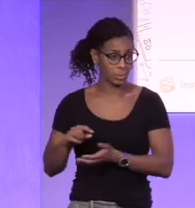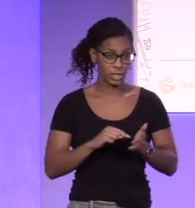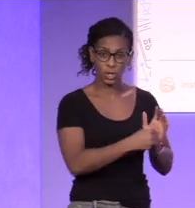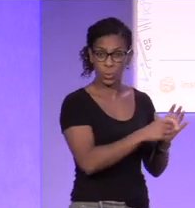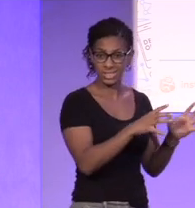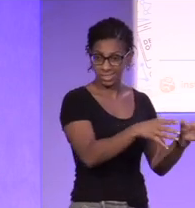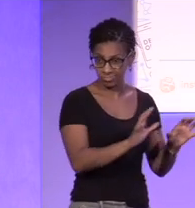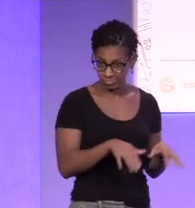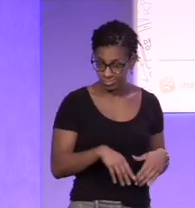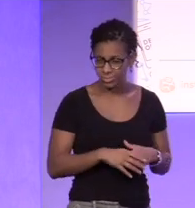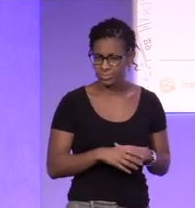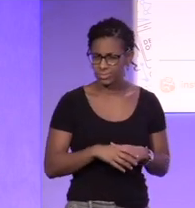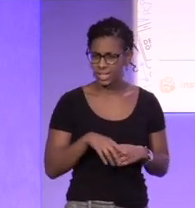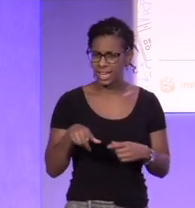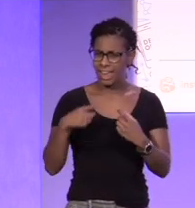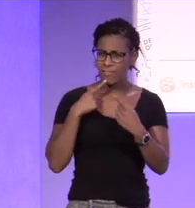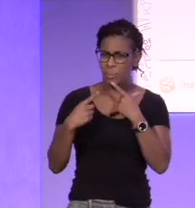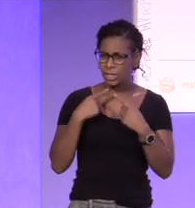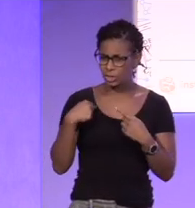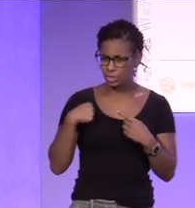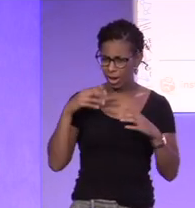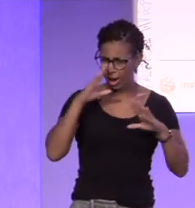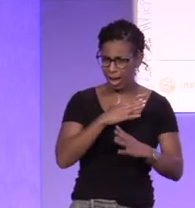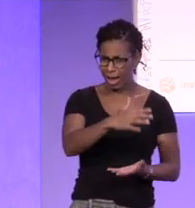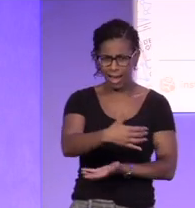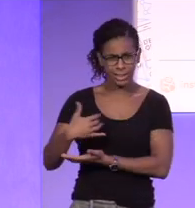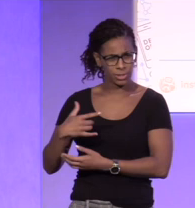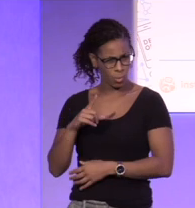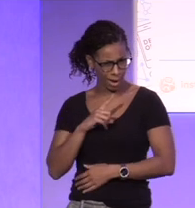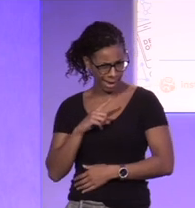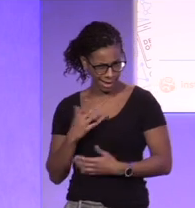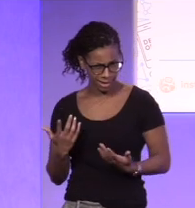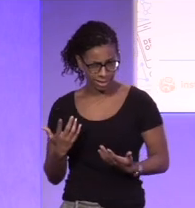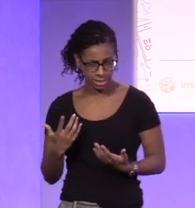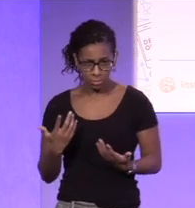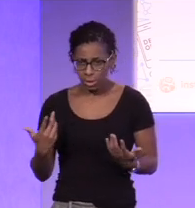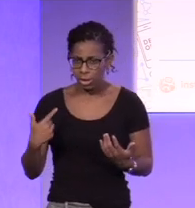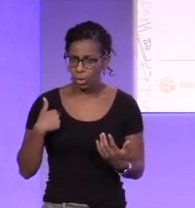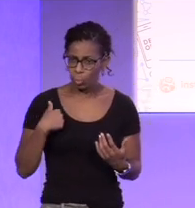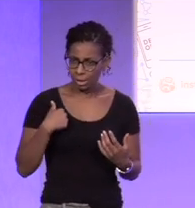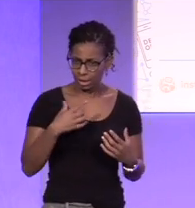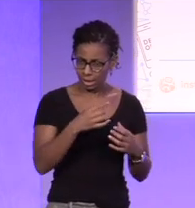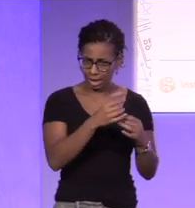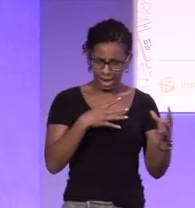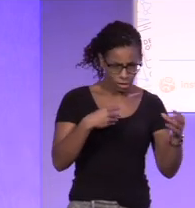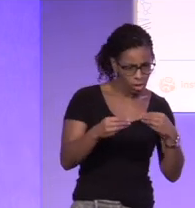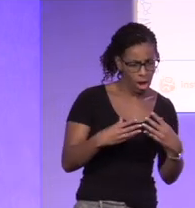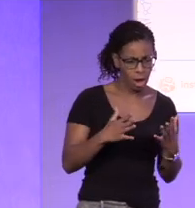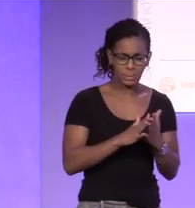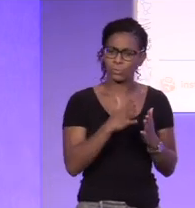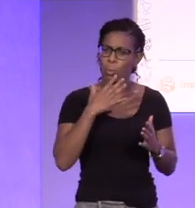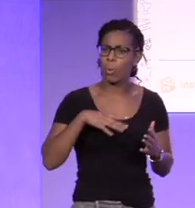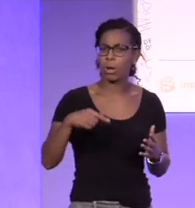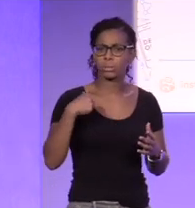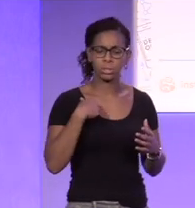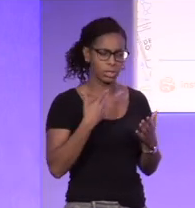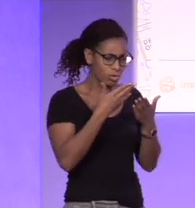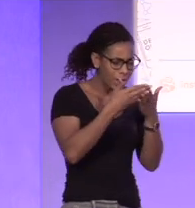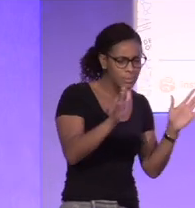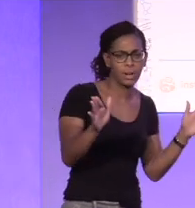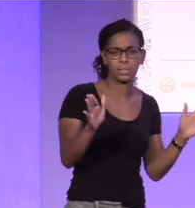choose to hide all of this information? Surely if we want to be the most agile team, we believe in things like empiricism, transparency, inspection, and